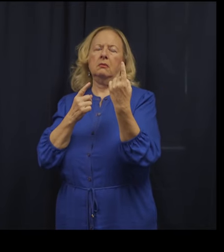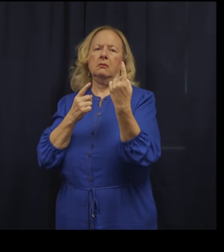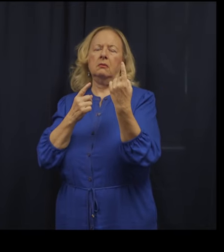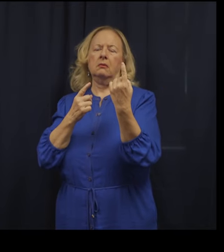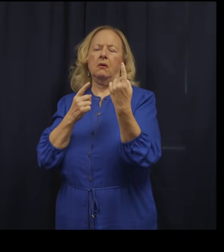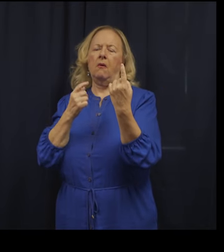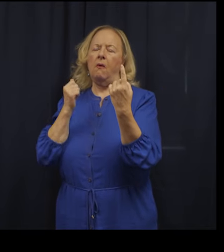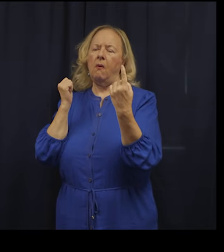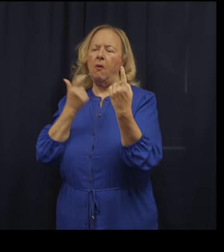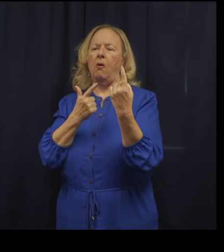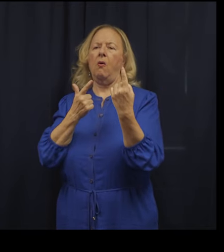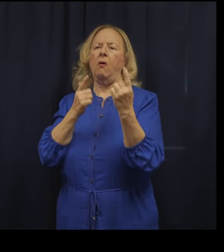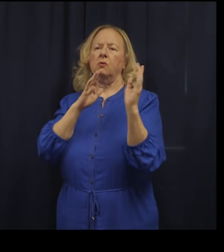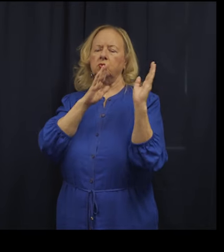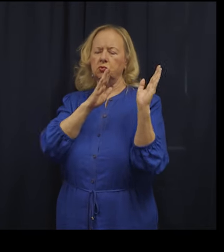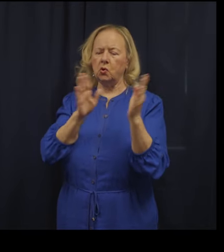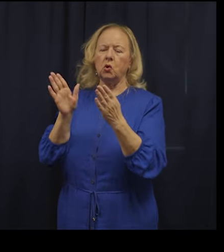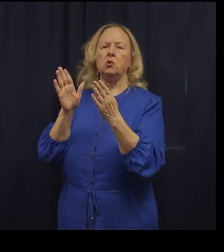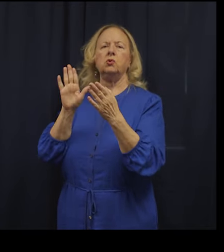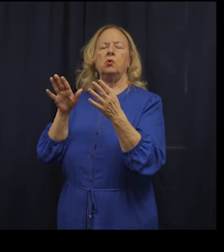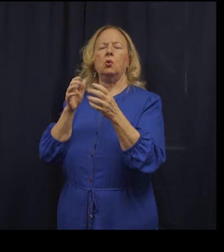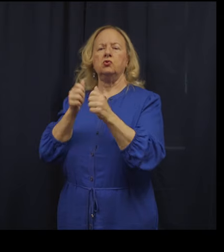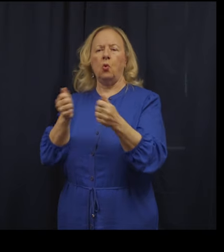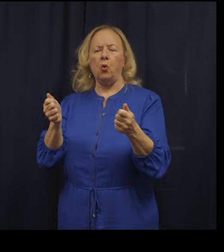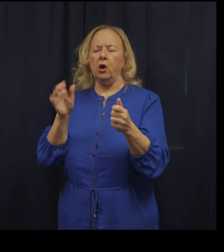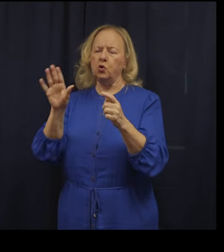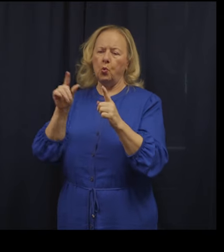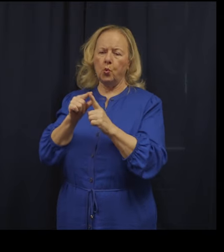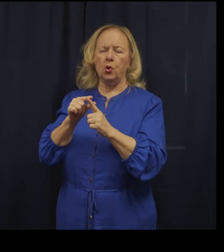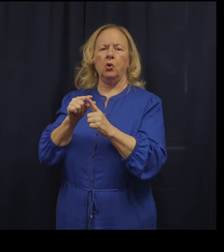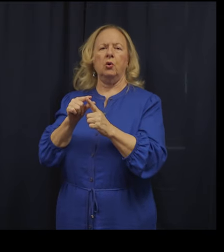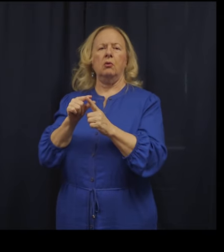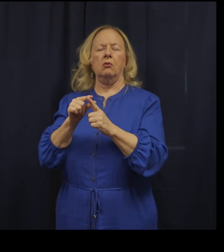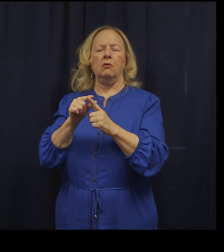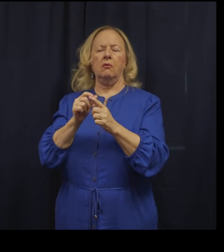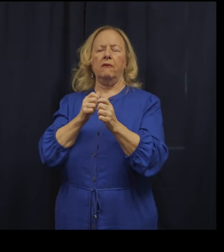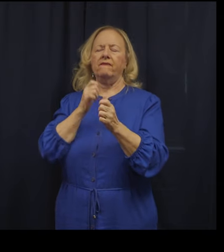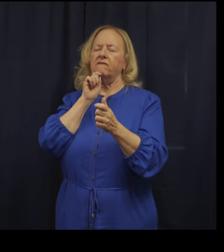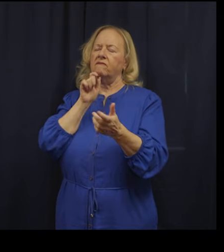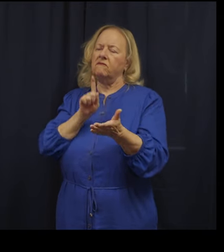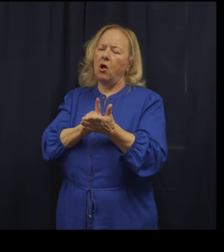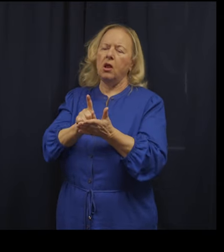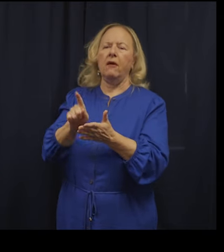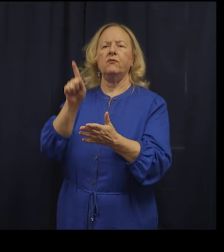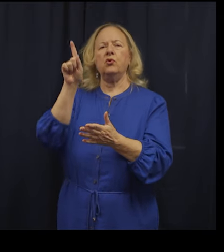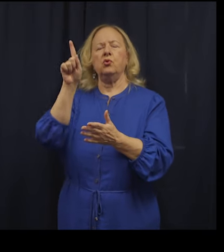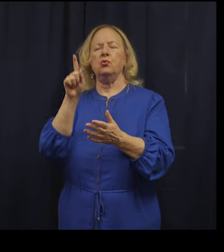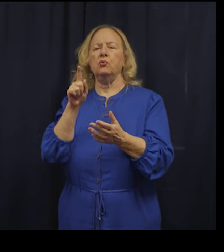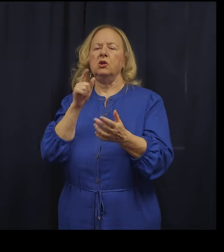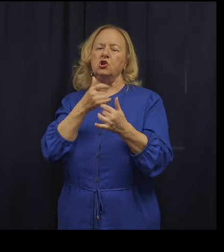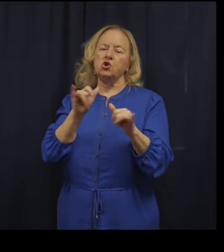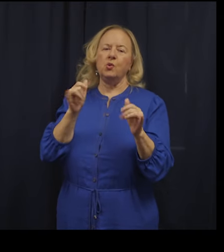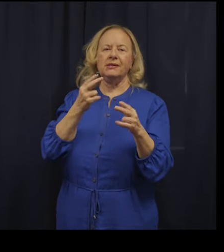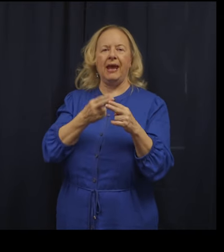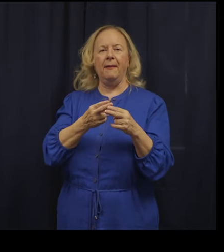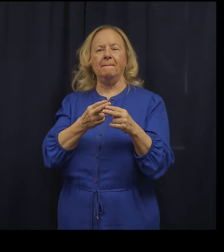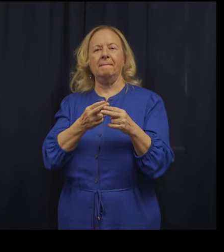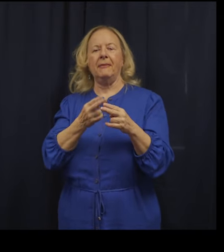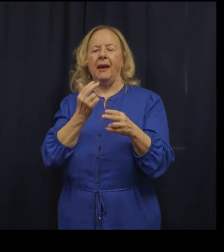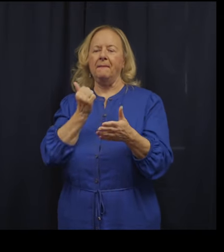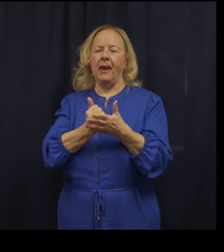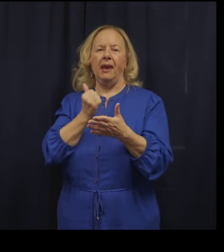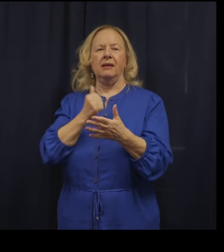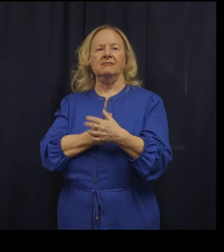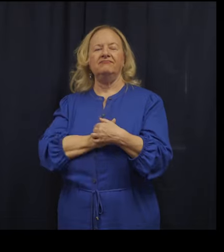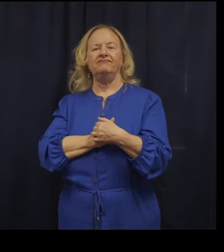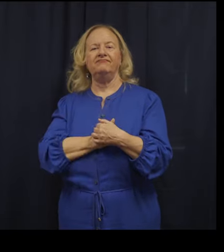Father, that they would all turn to your Torah, back to your word, that they would just fall in love with you. We ask this in Yeshua's name.